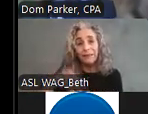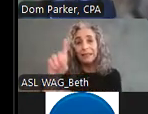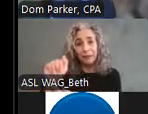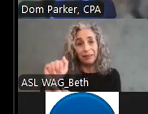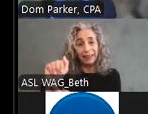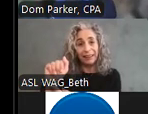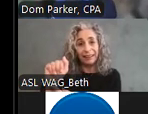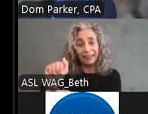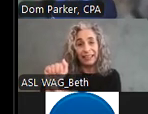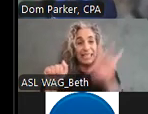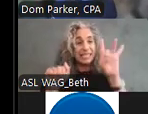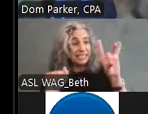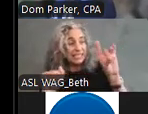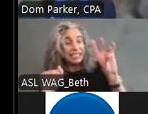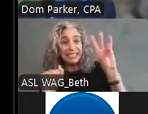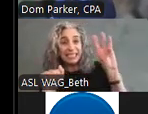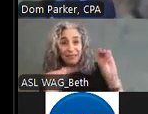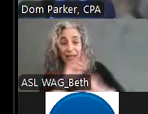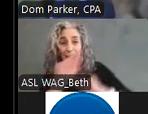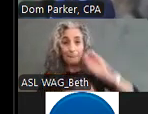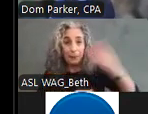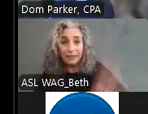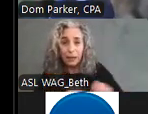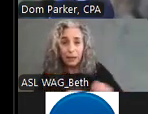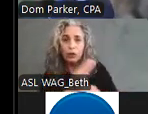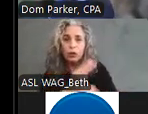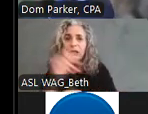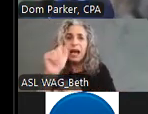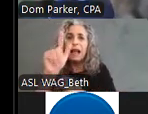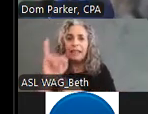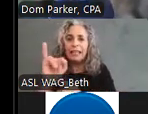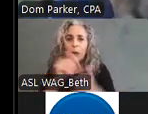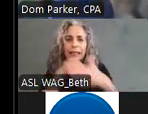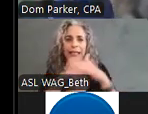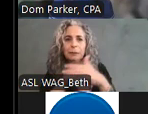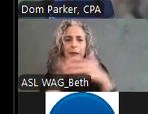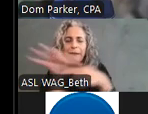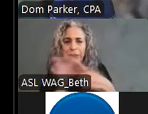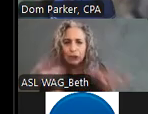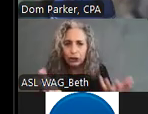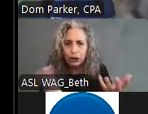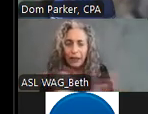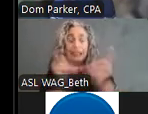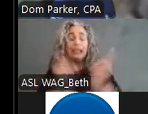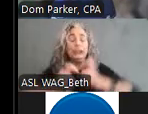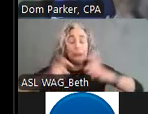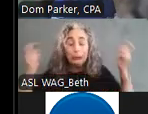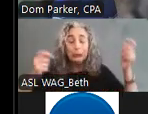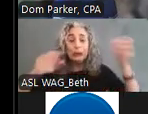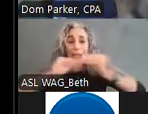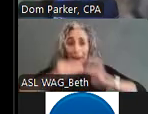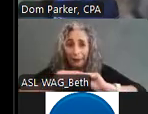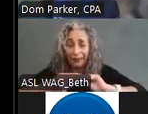and 70% will use ALI or accessibility features. That's a crazy number. What's